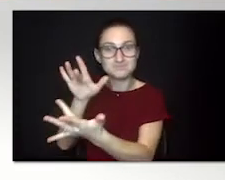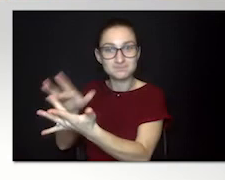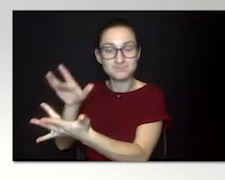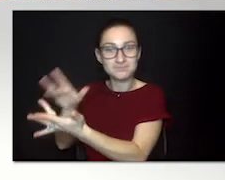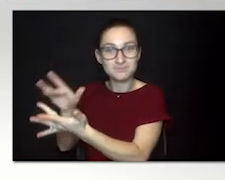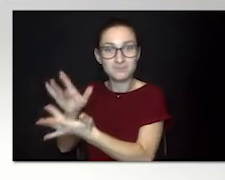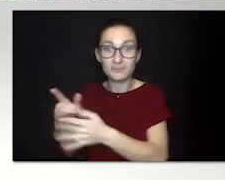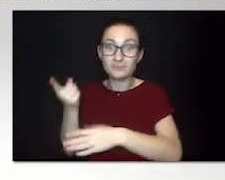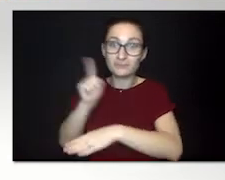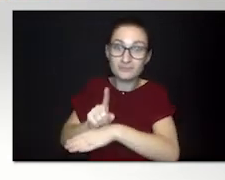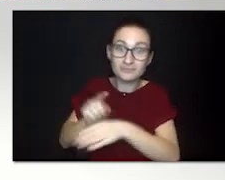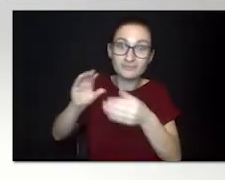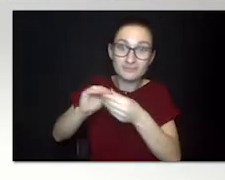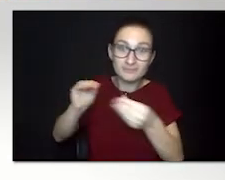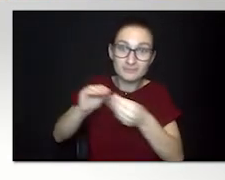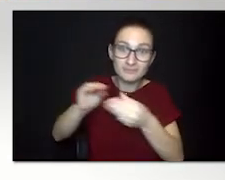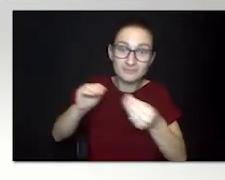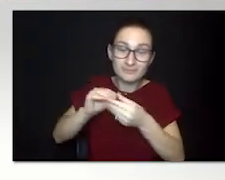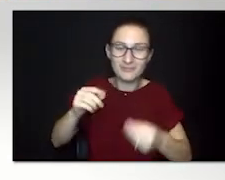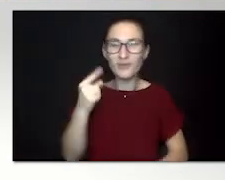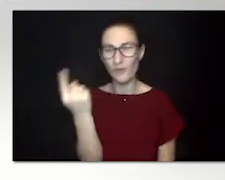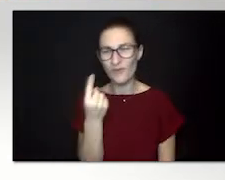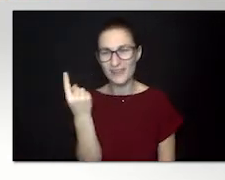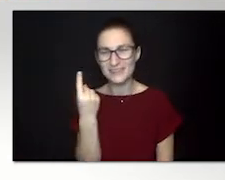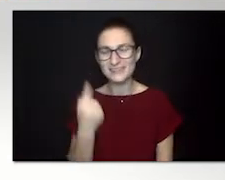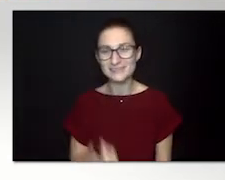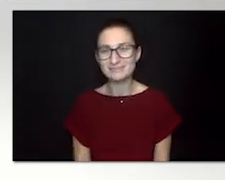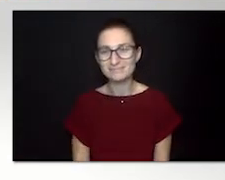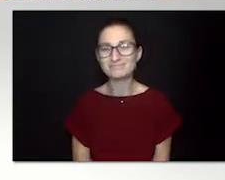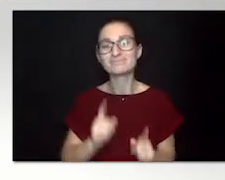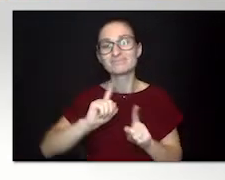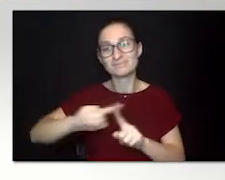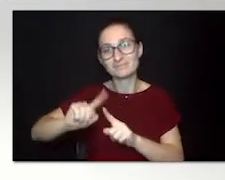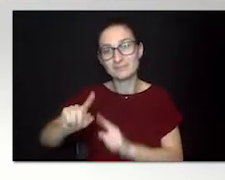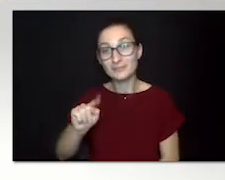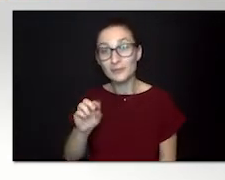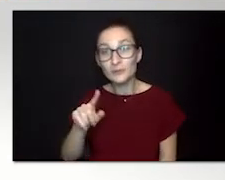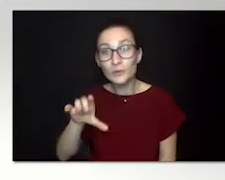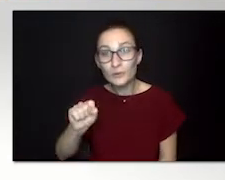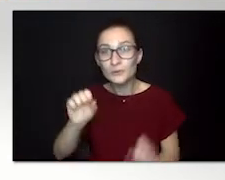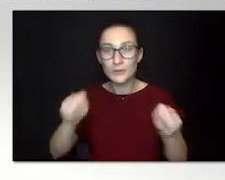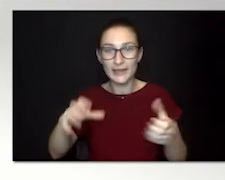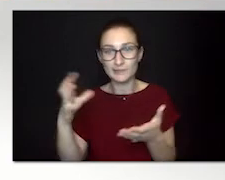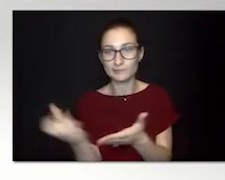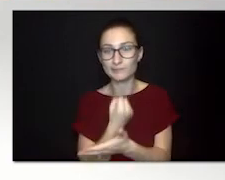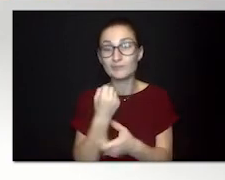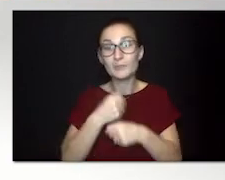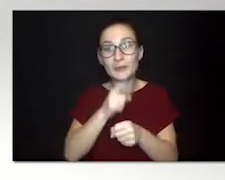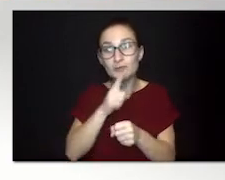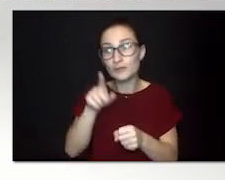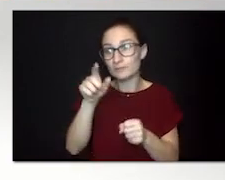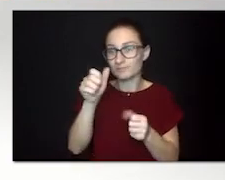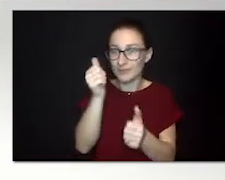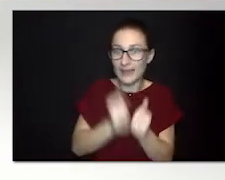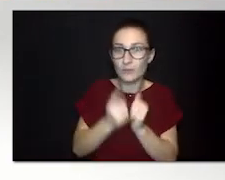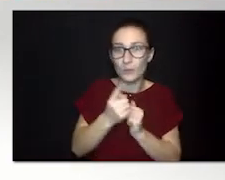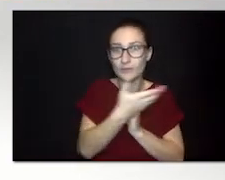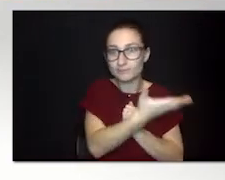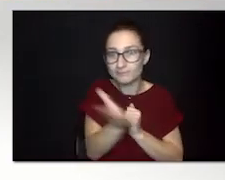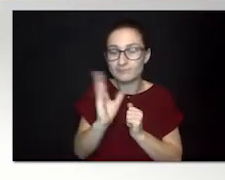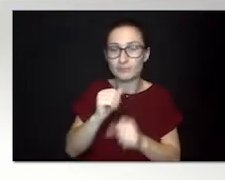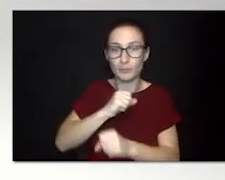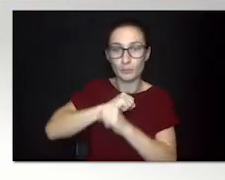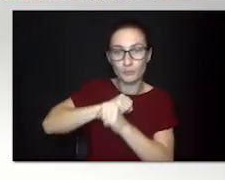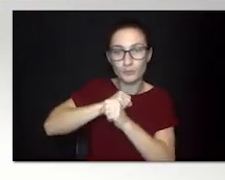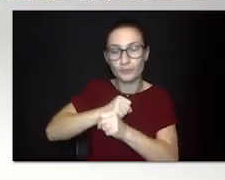with them, appearing before them. So there are definitely tools that we can use to make sure that everyone is protected and safe. So what